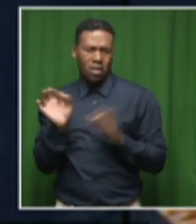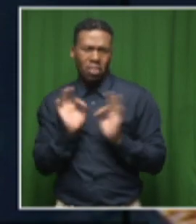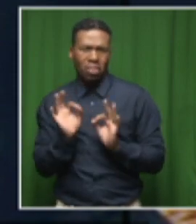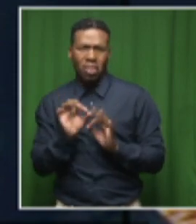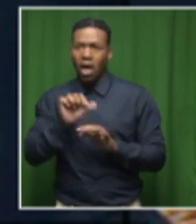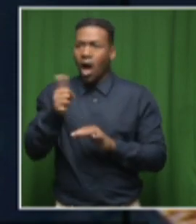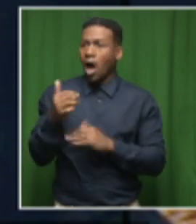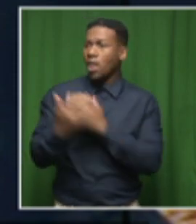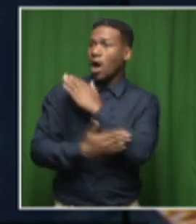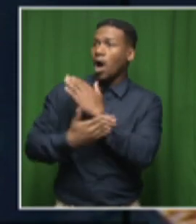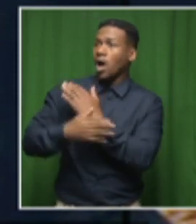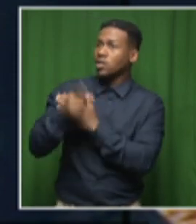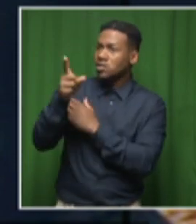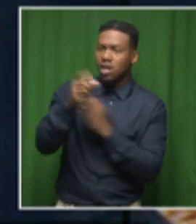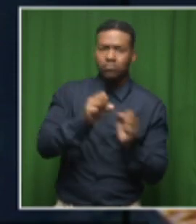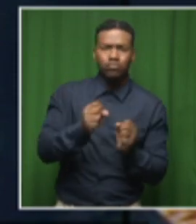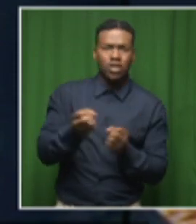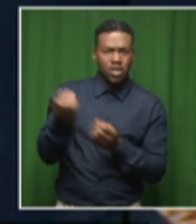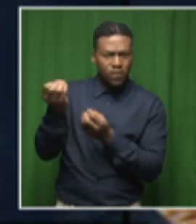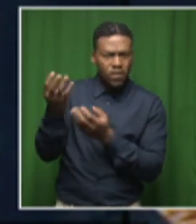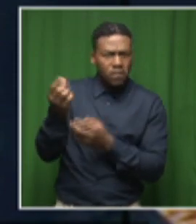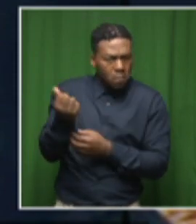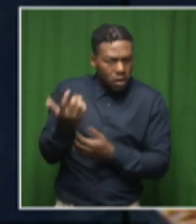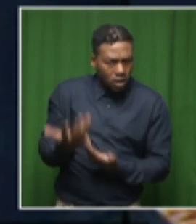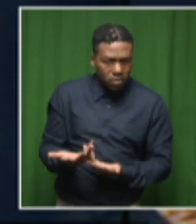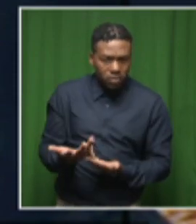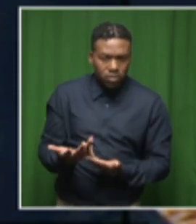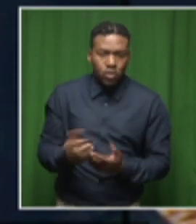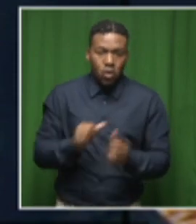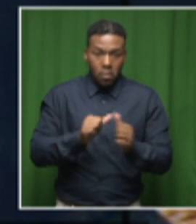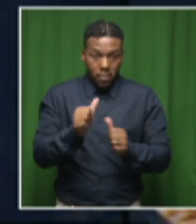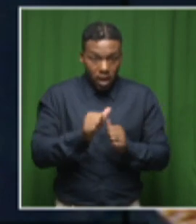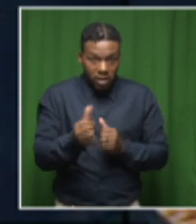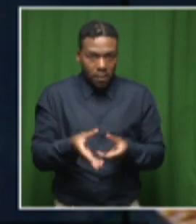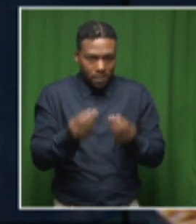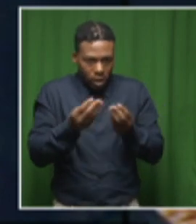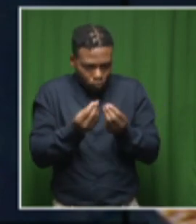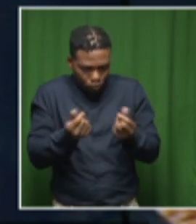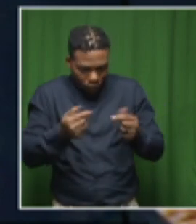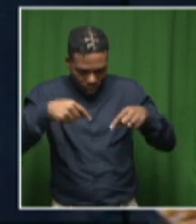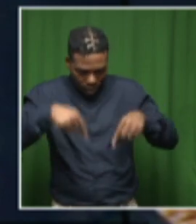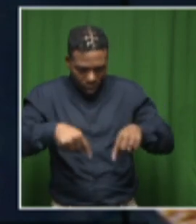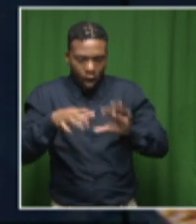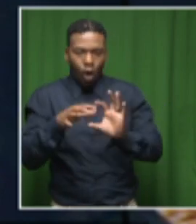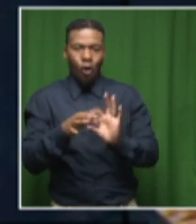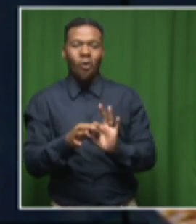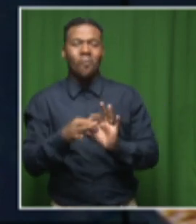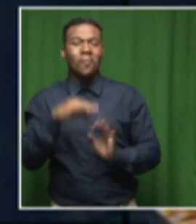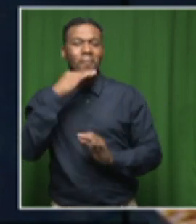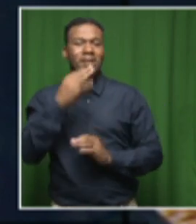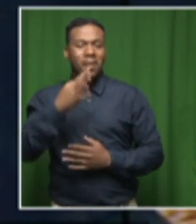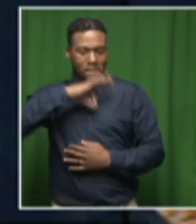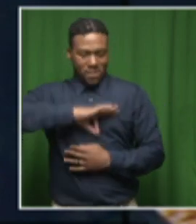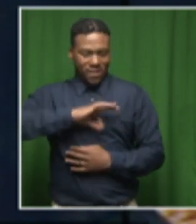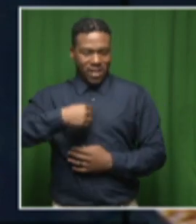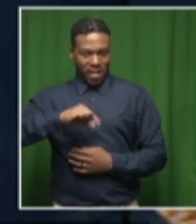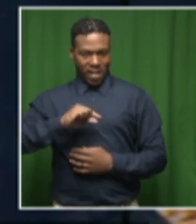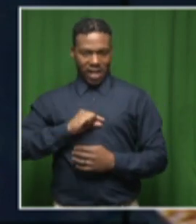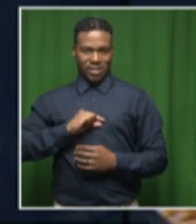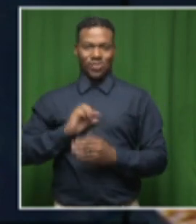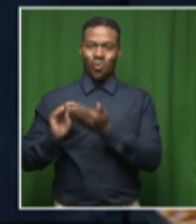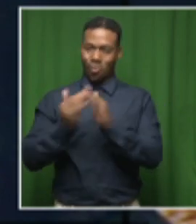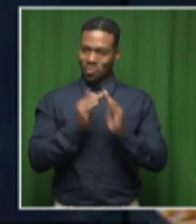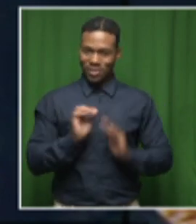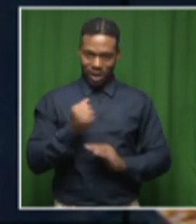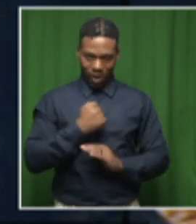important for us that we source locally. So finding the solution here at home would then benefit us as a community. And if you look